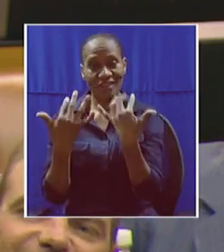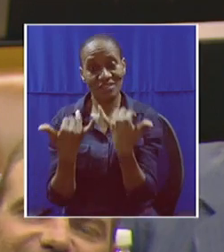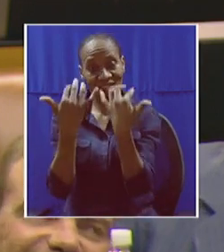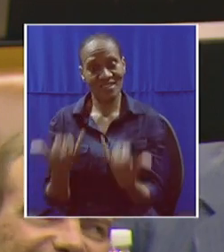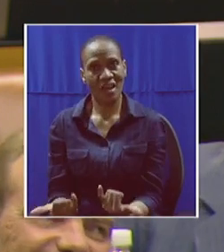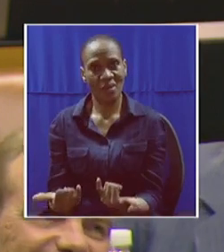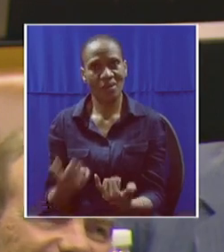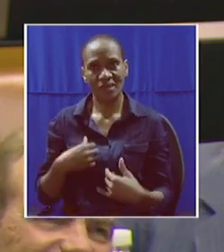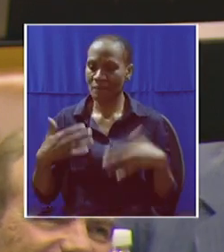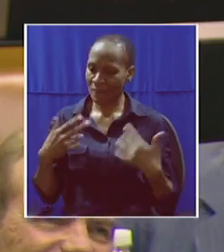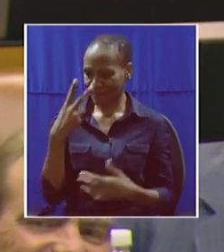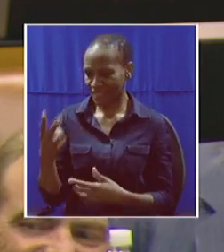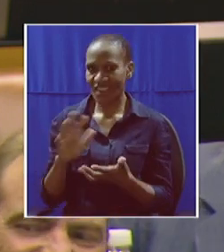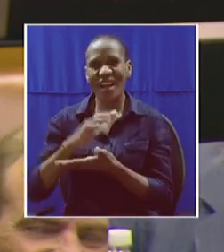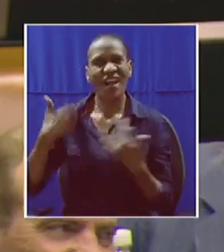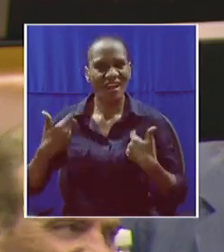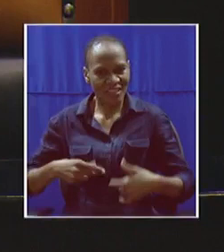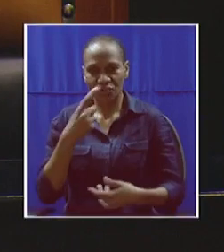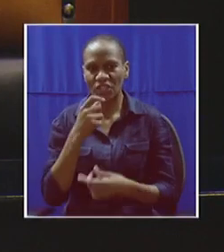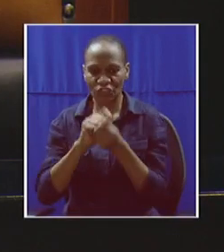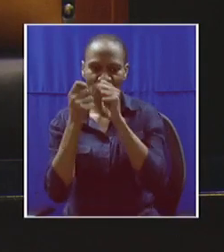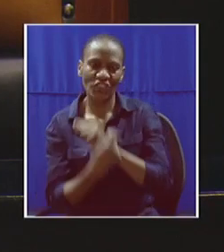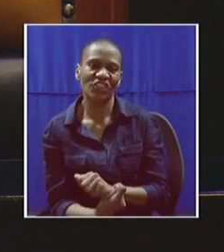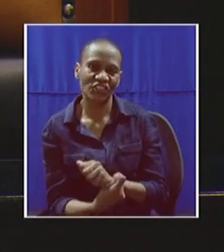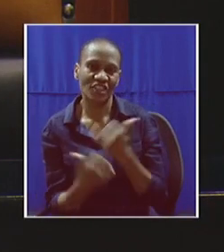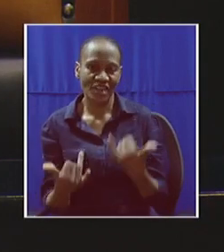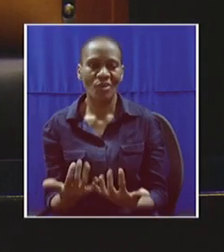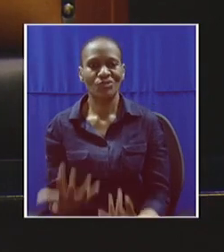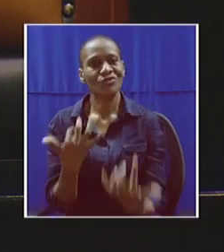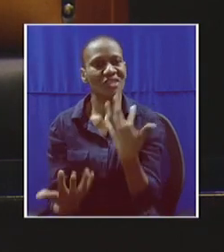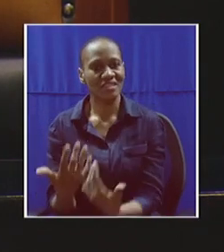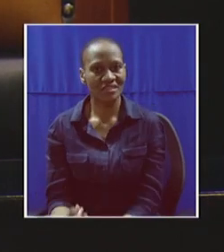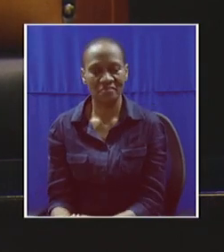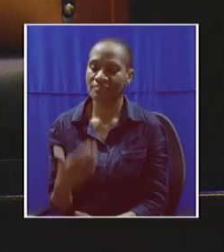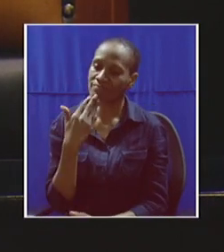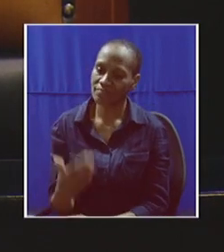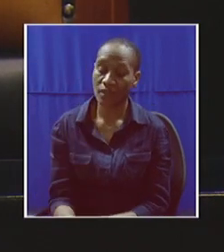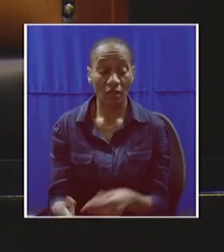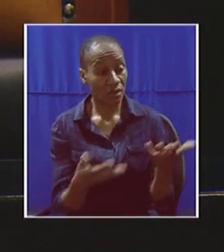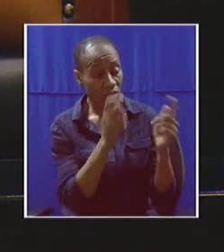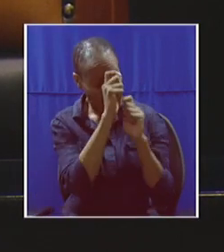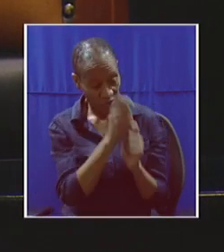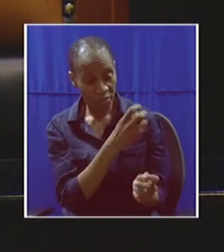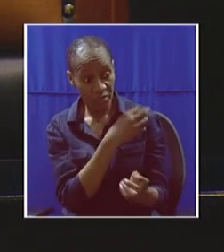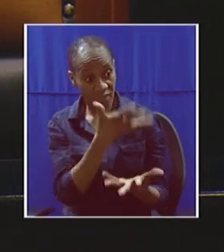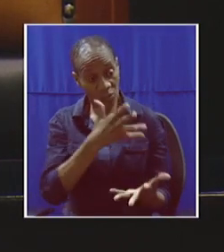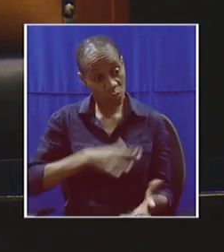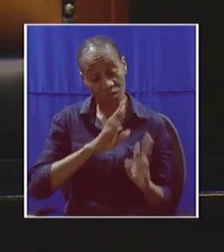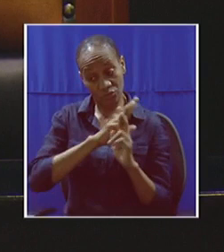appreciated it thank you honorable Minister do you want to respond to that